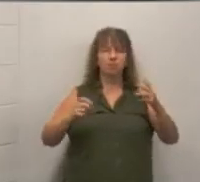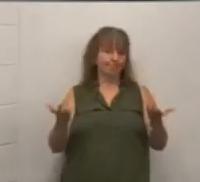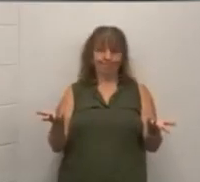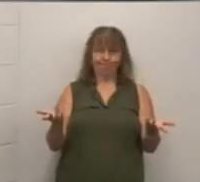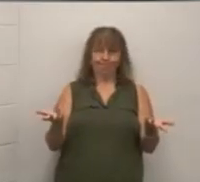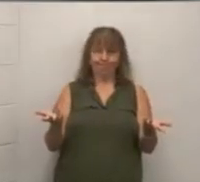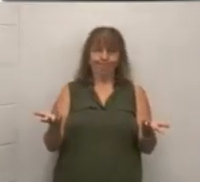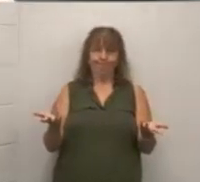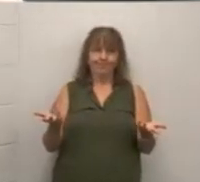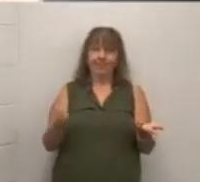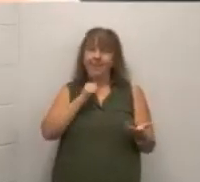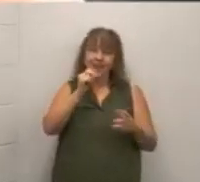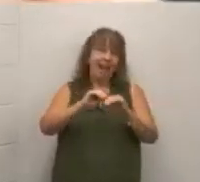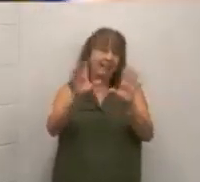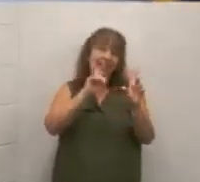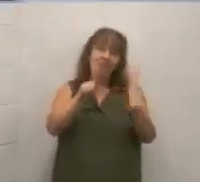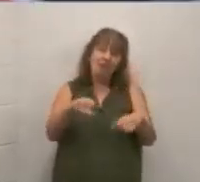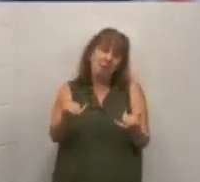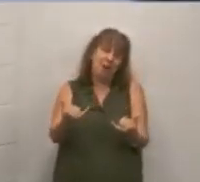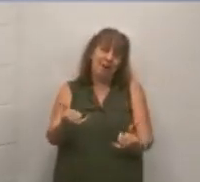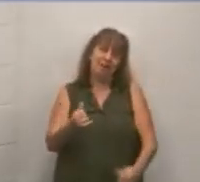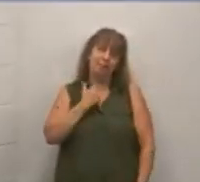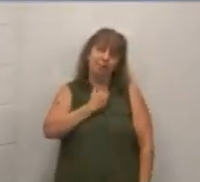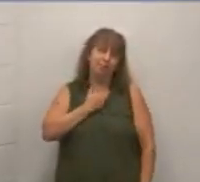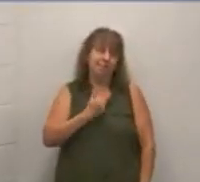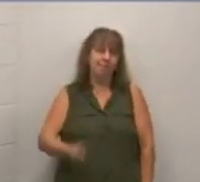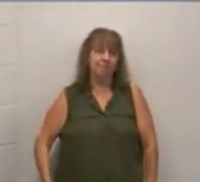point. Thank you, Melanie.